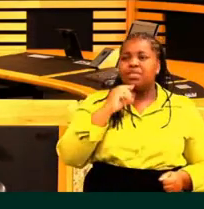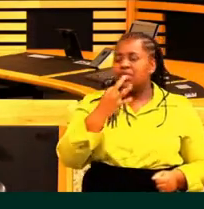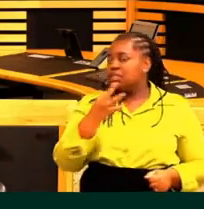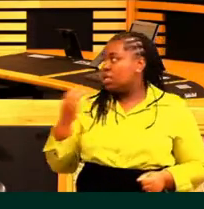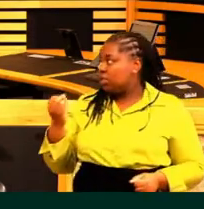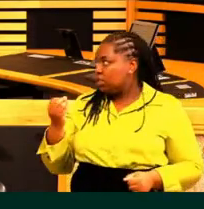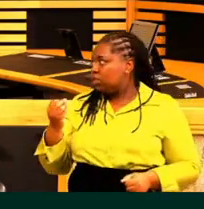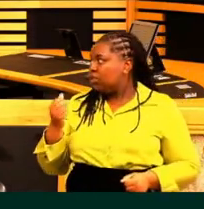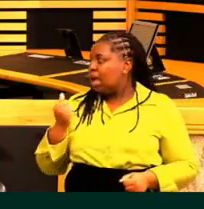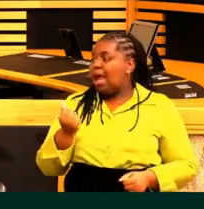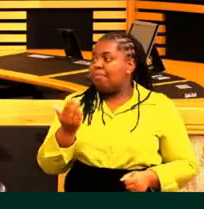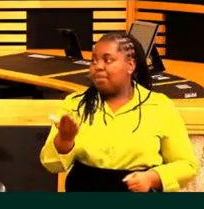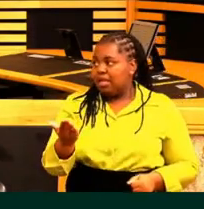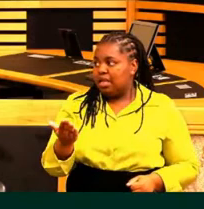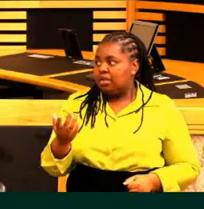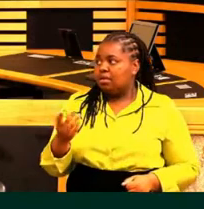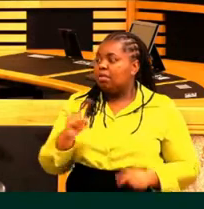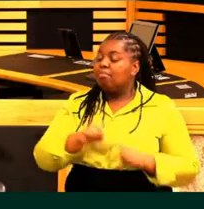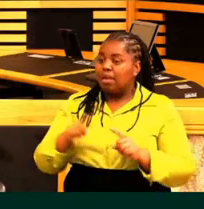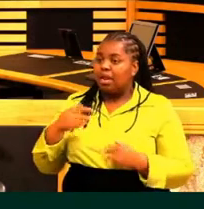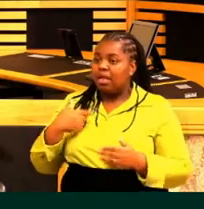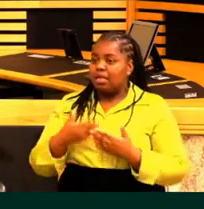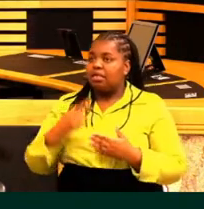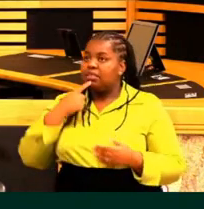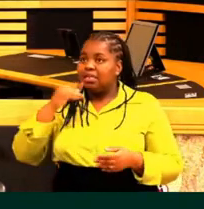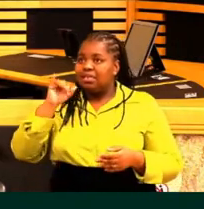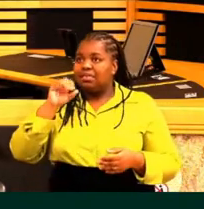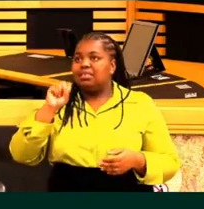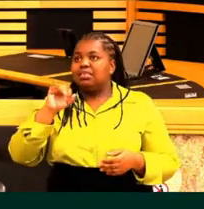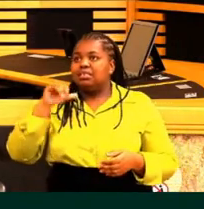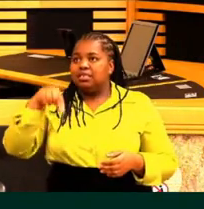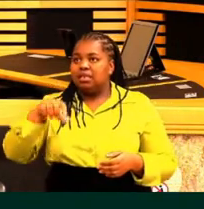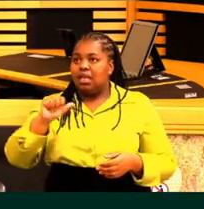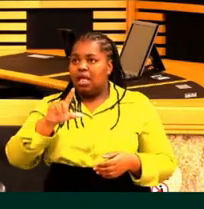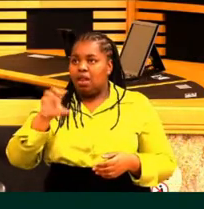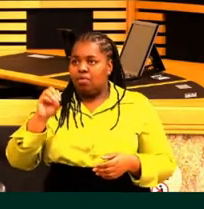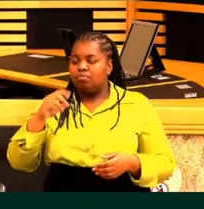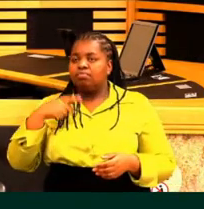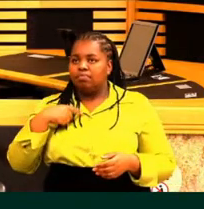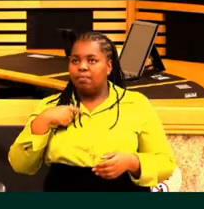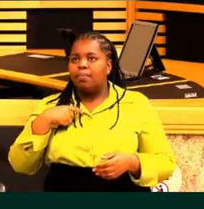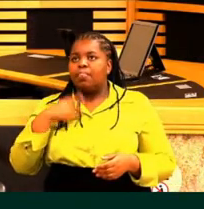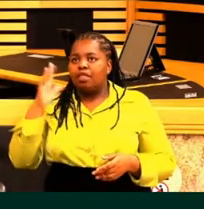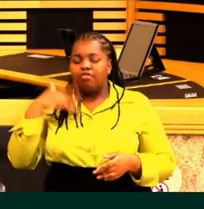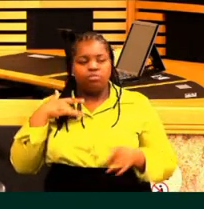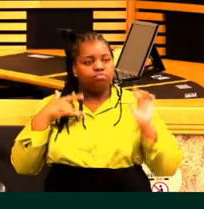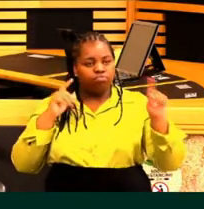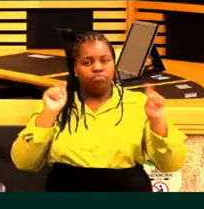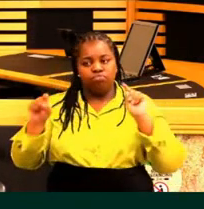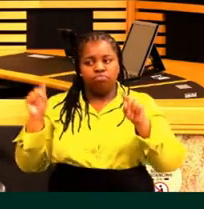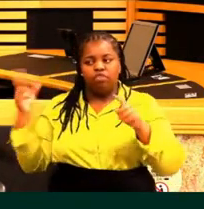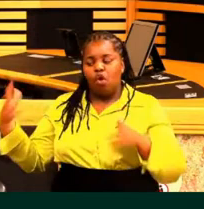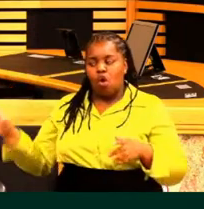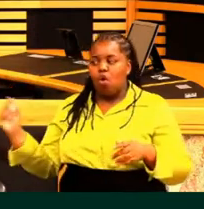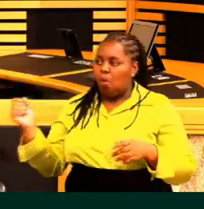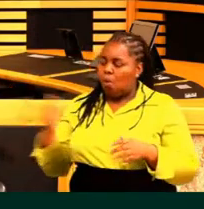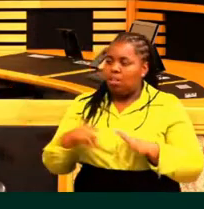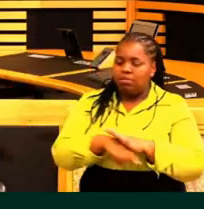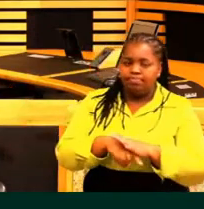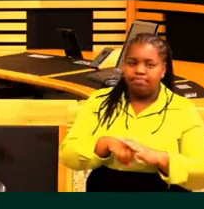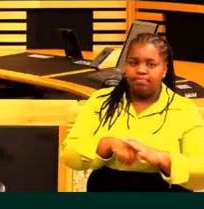applicants that is there but I can tell you with scholar I've touched almost every corner in terms of District I've been in